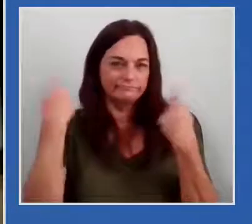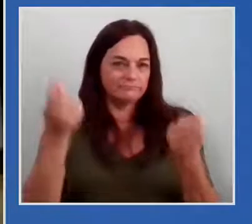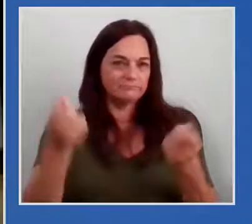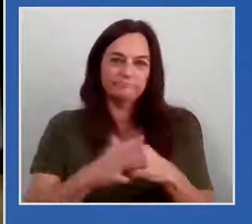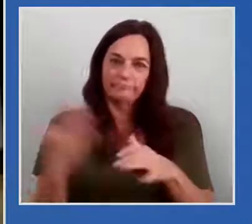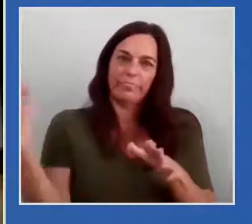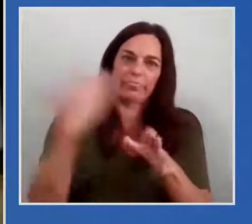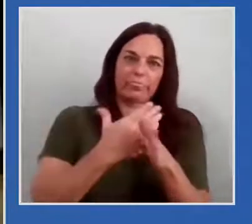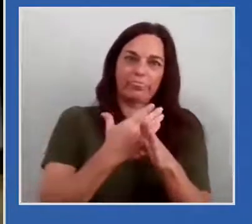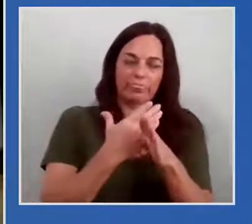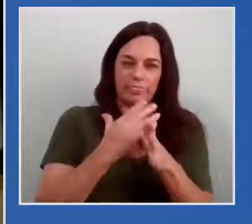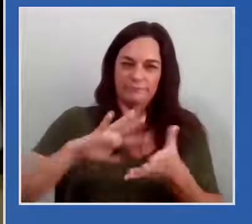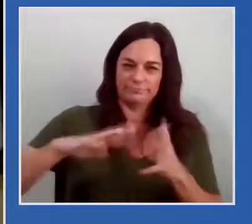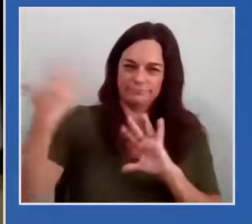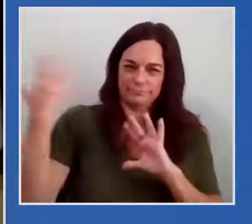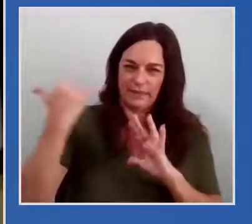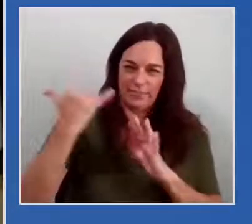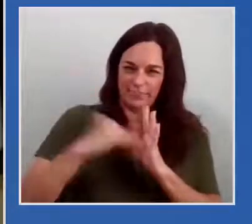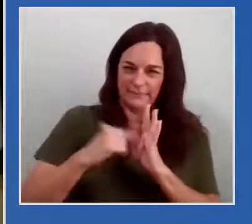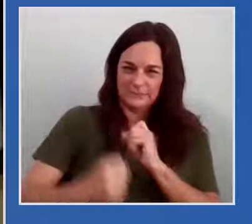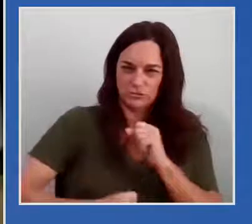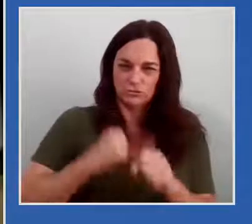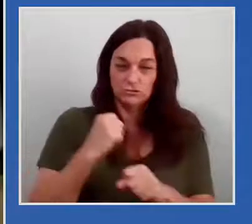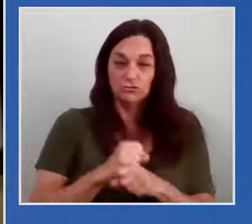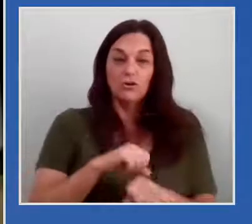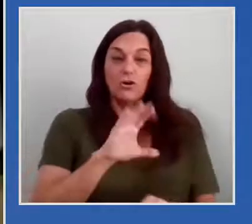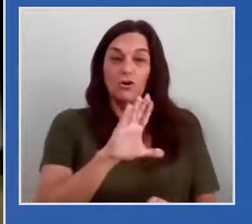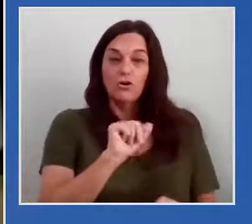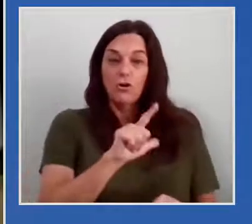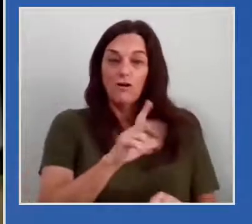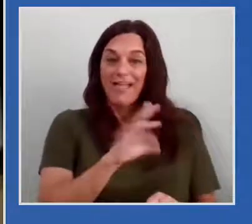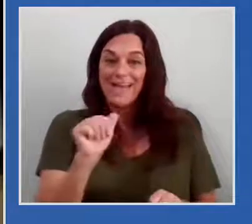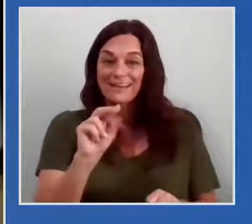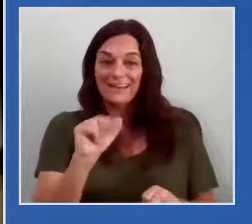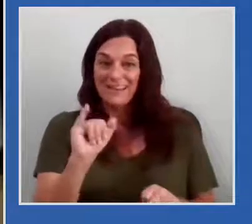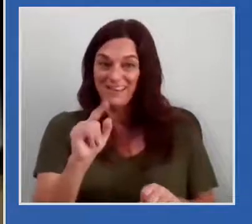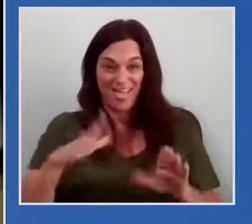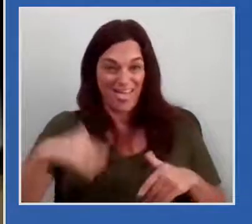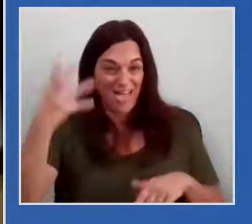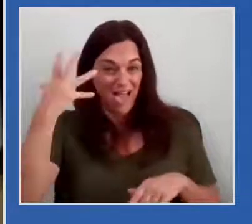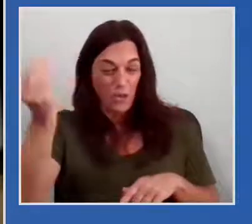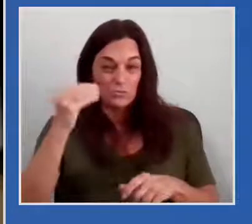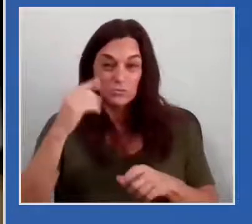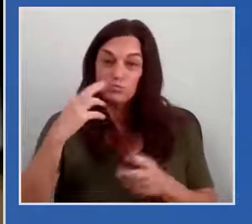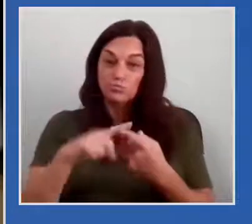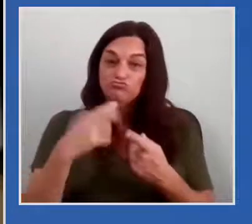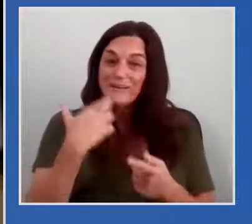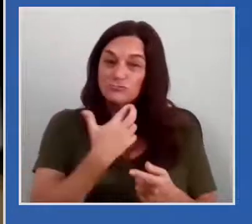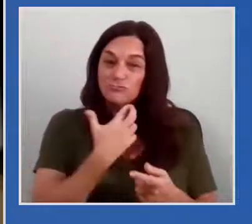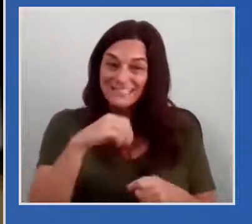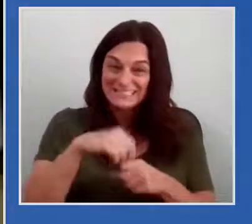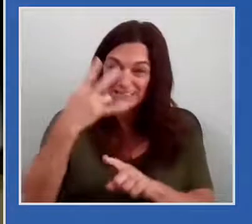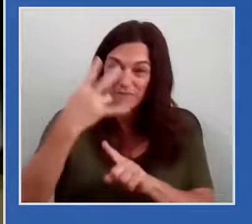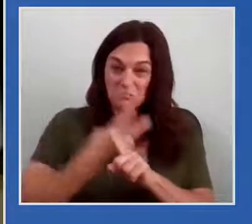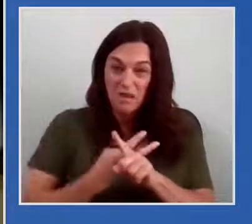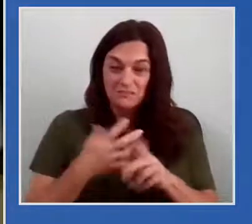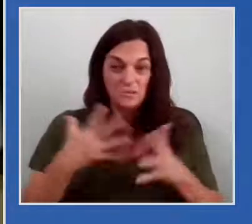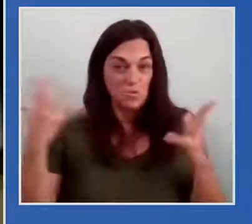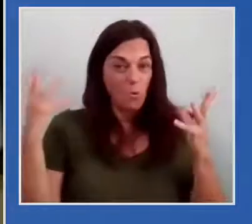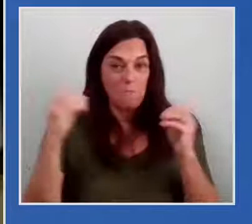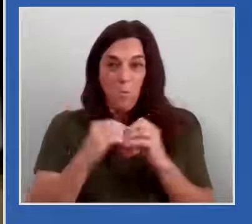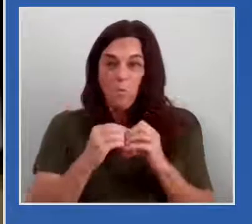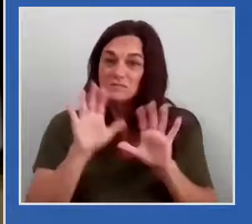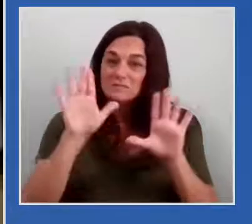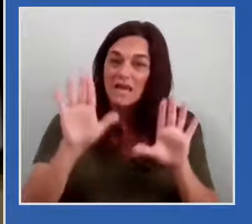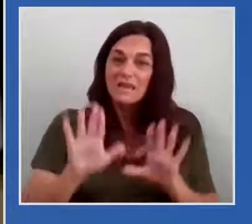year. Carl and Anita haven't been out, I'm told, to a restaurant in 7 months. And there are no more Sunday matinees.